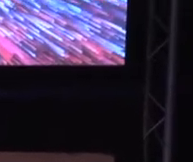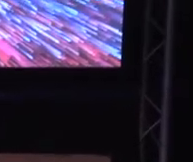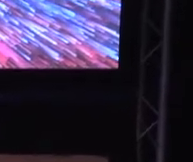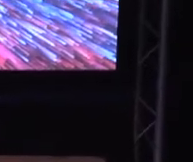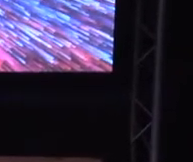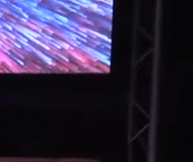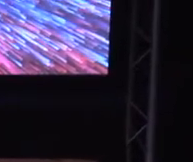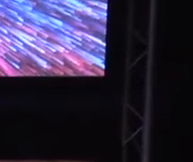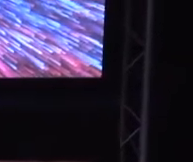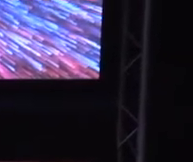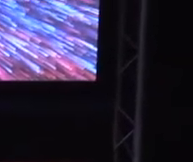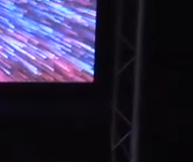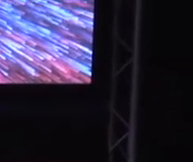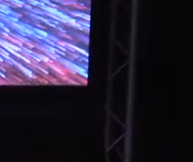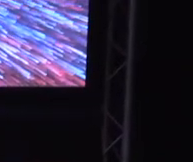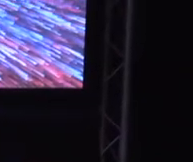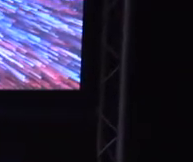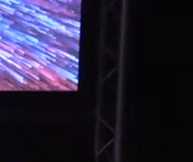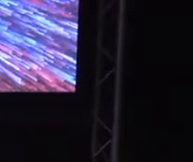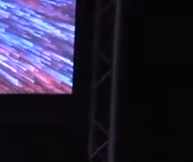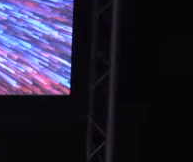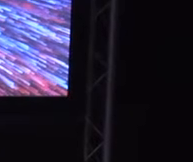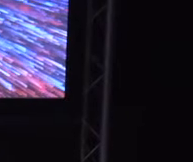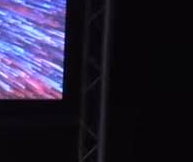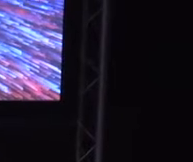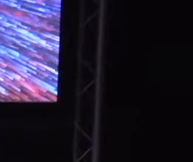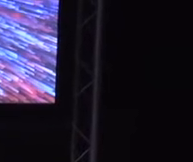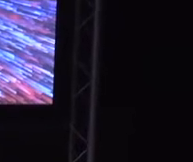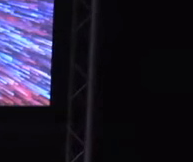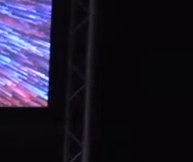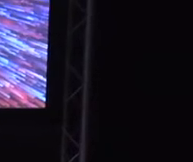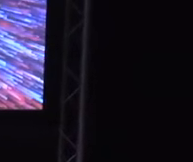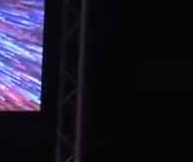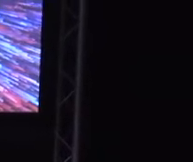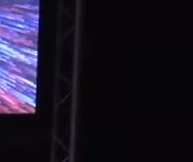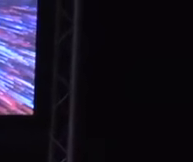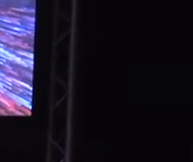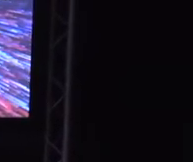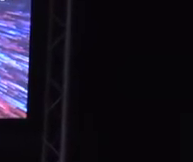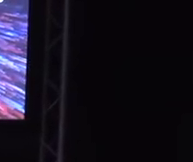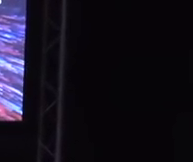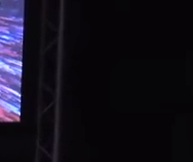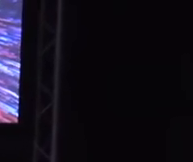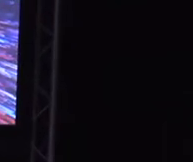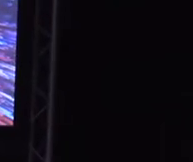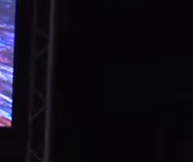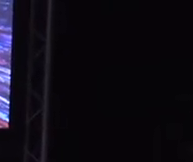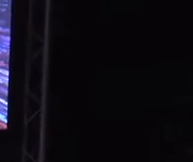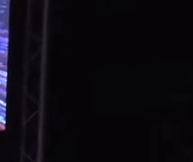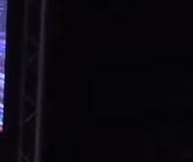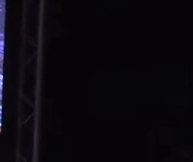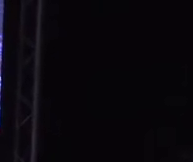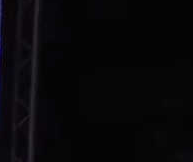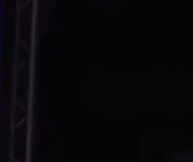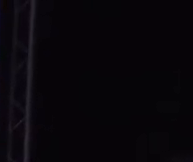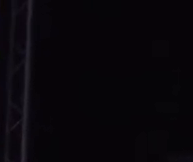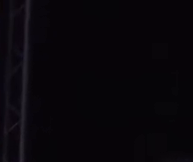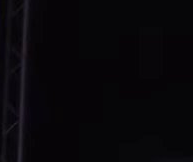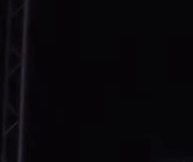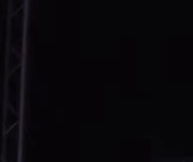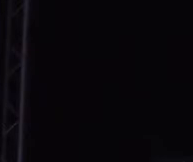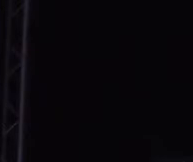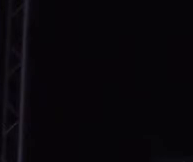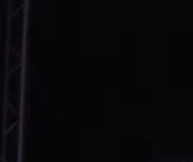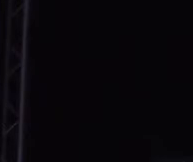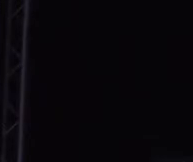of the gospel of Jesus Christ. How could I ever walk away from the one